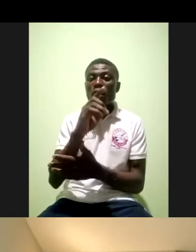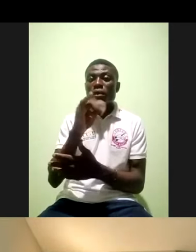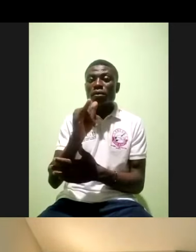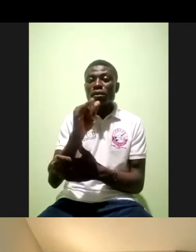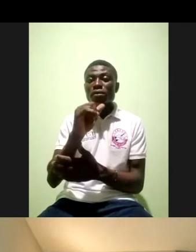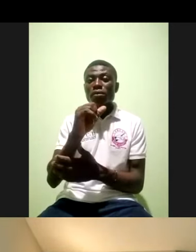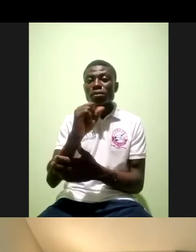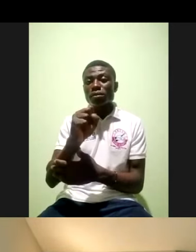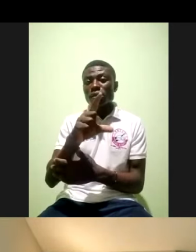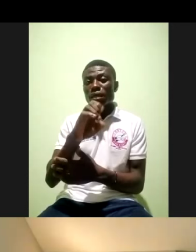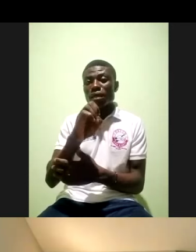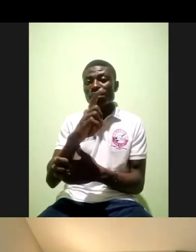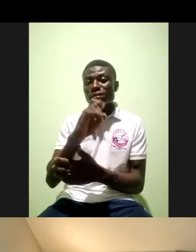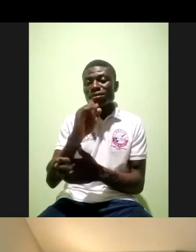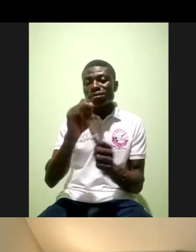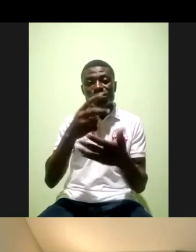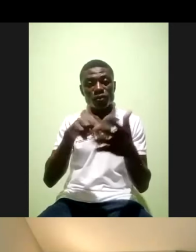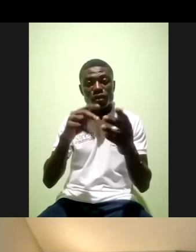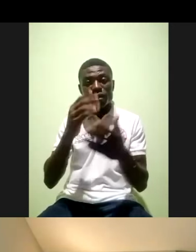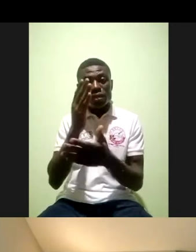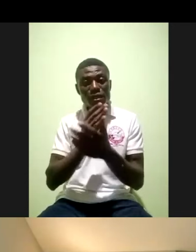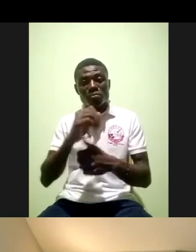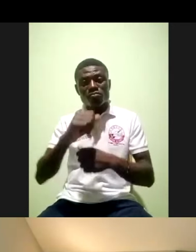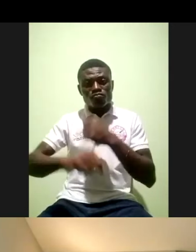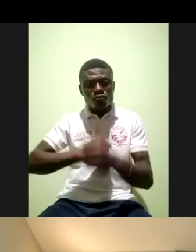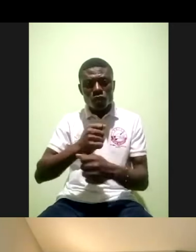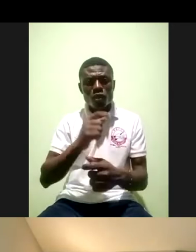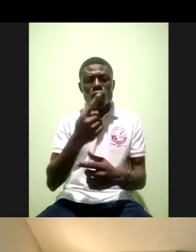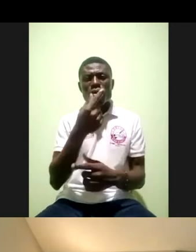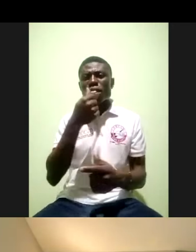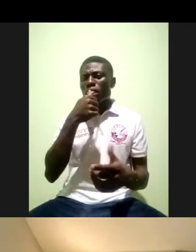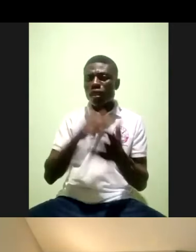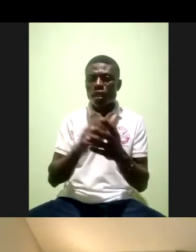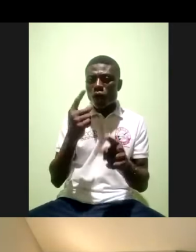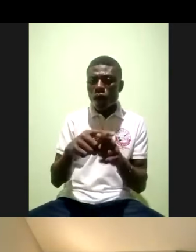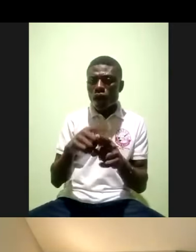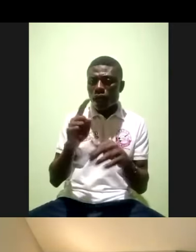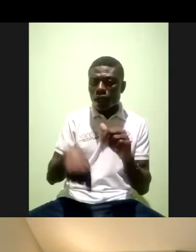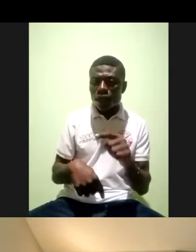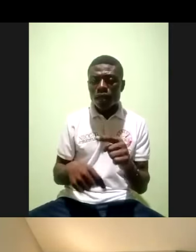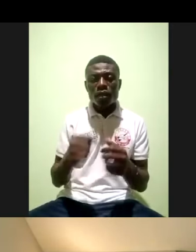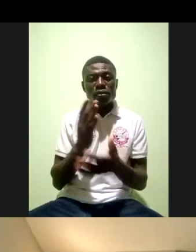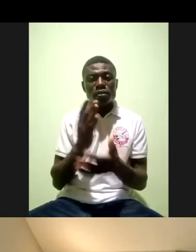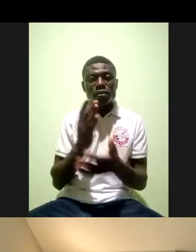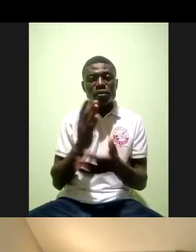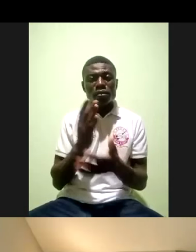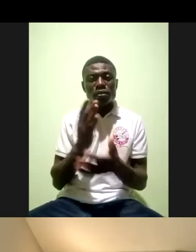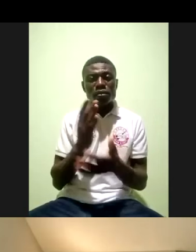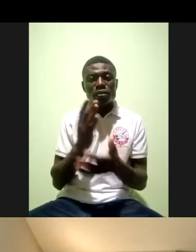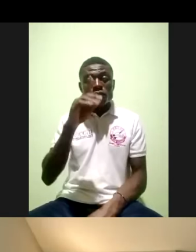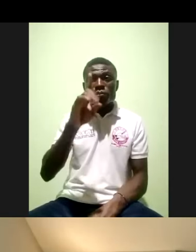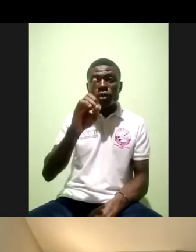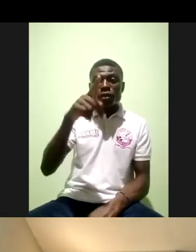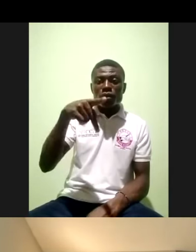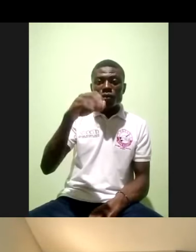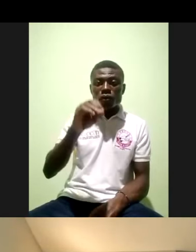No. Some struggle with single letter reversals like DOES and DOSE, while others